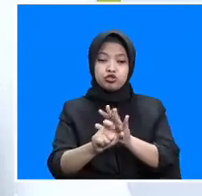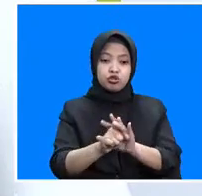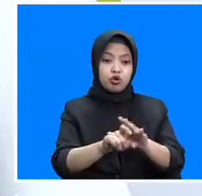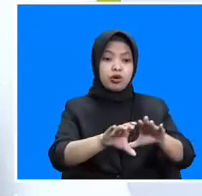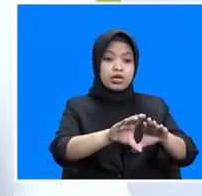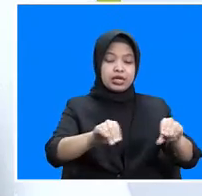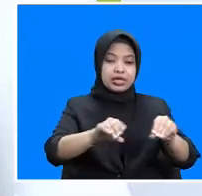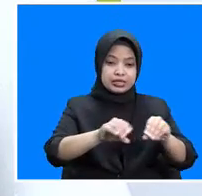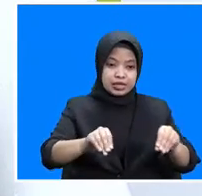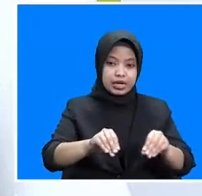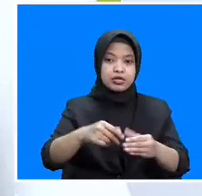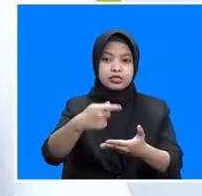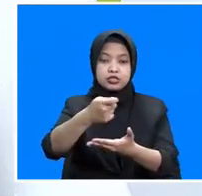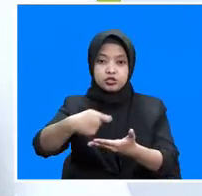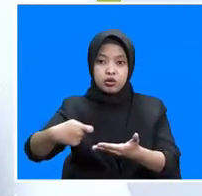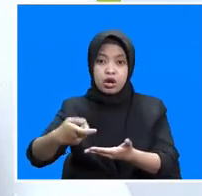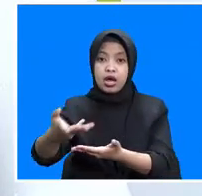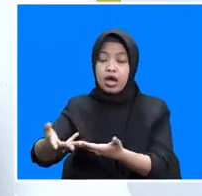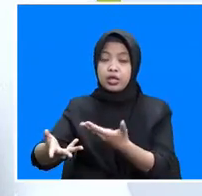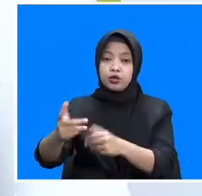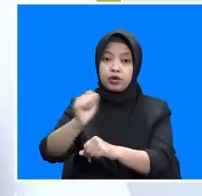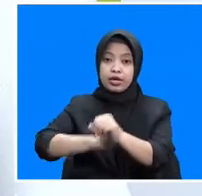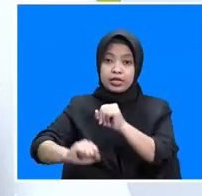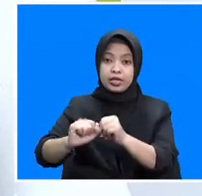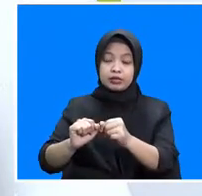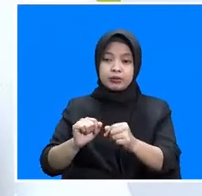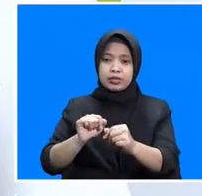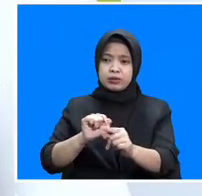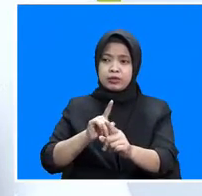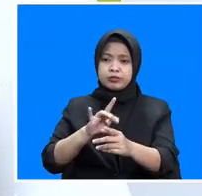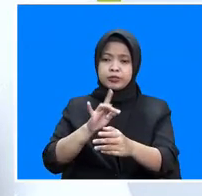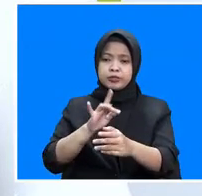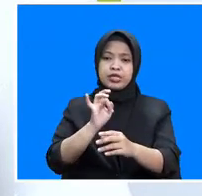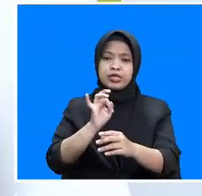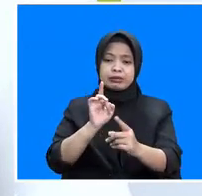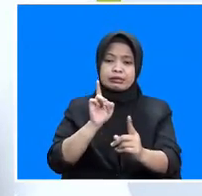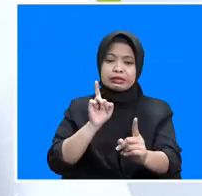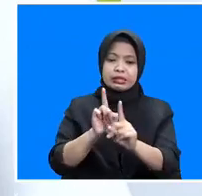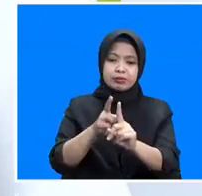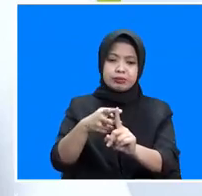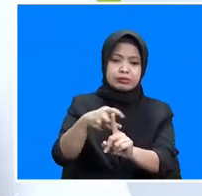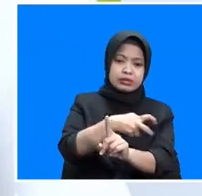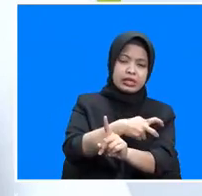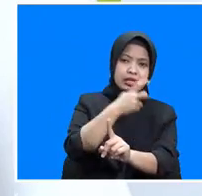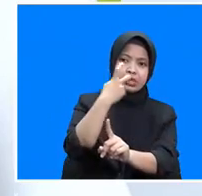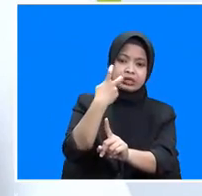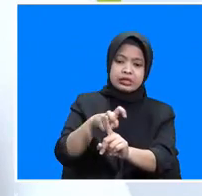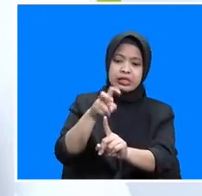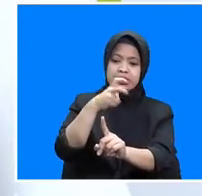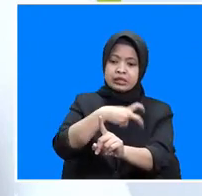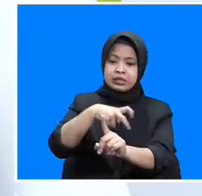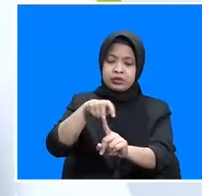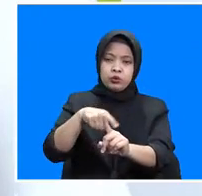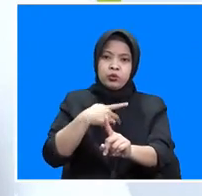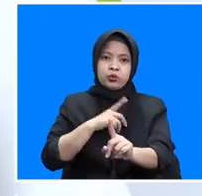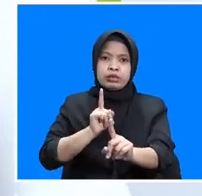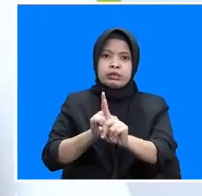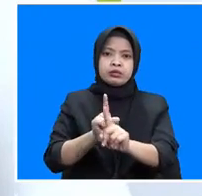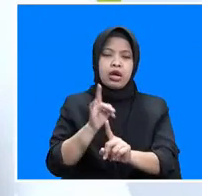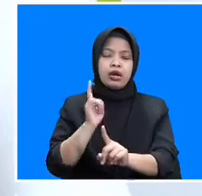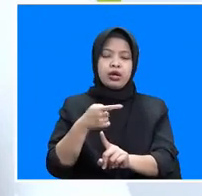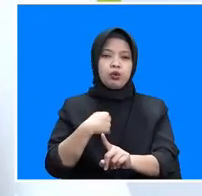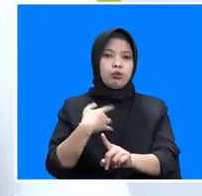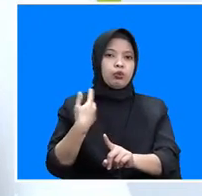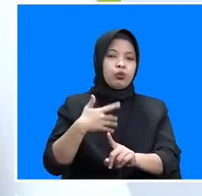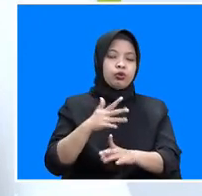So, and these policies change quite frequently as well. And I mean, I haven't really kept up to date to the latest Australian